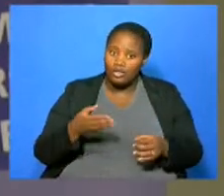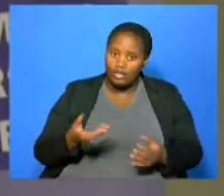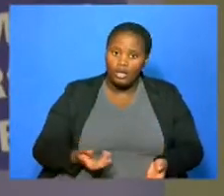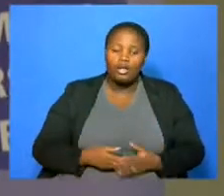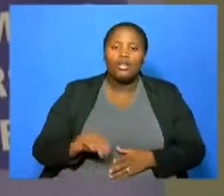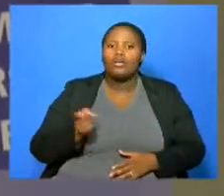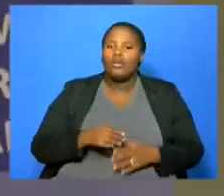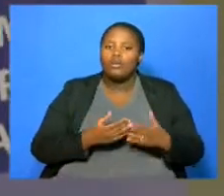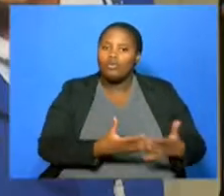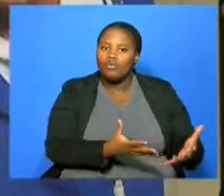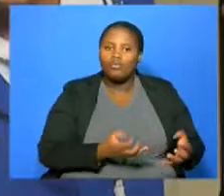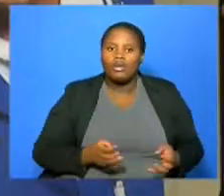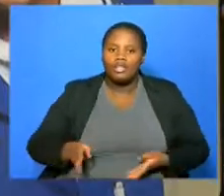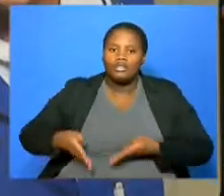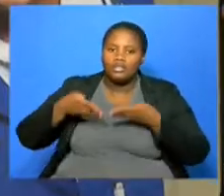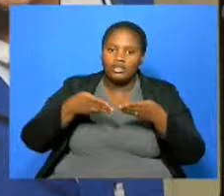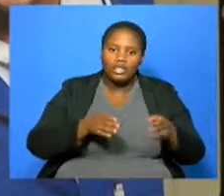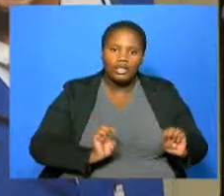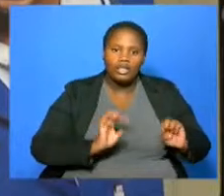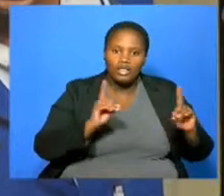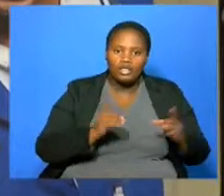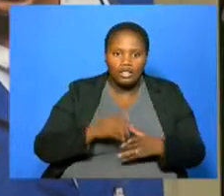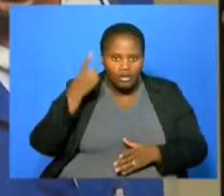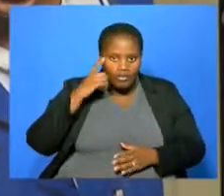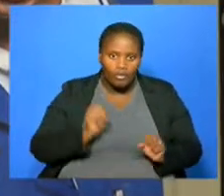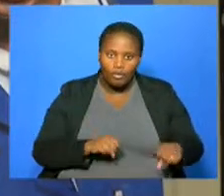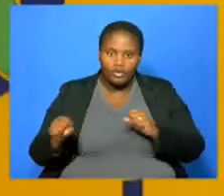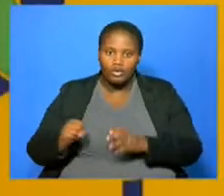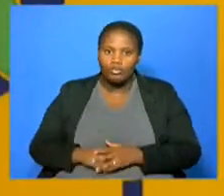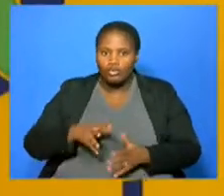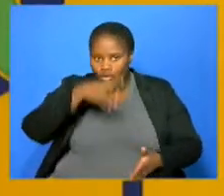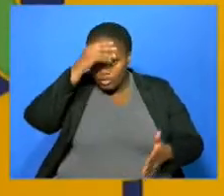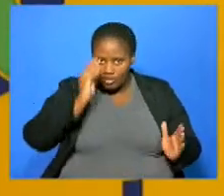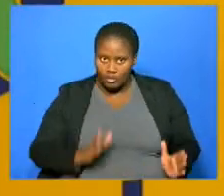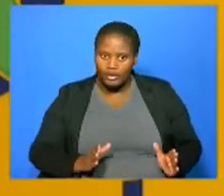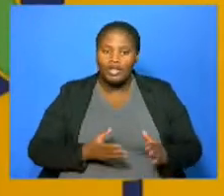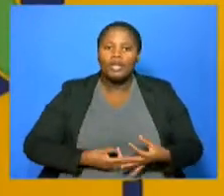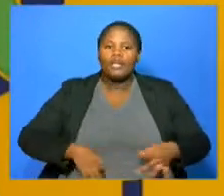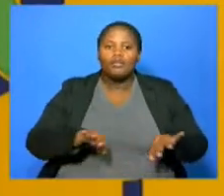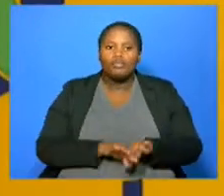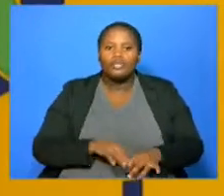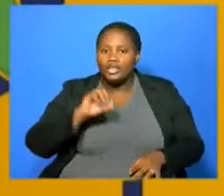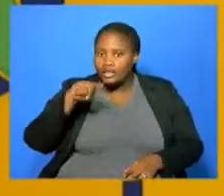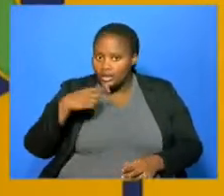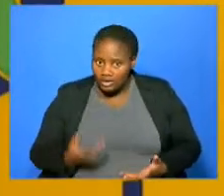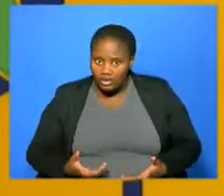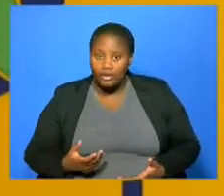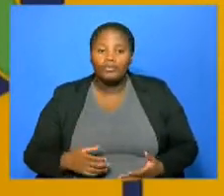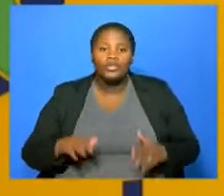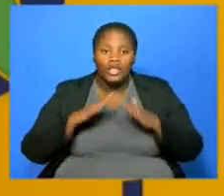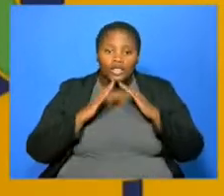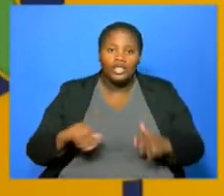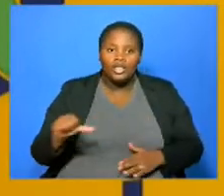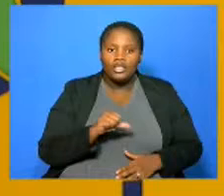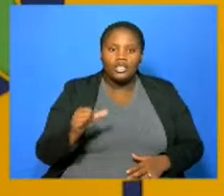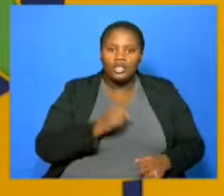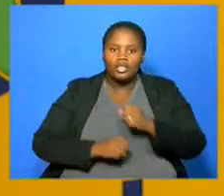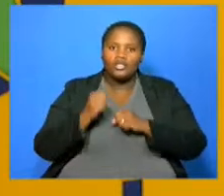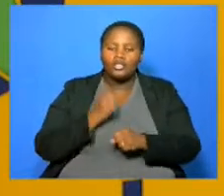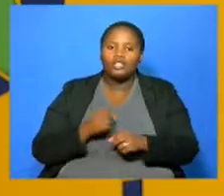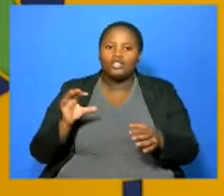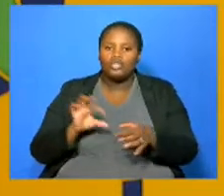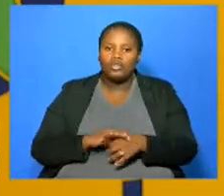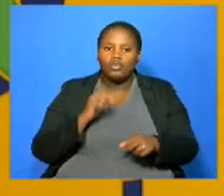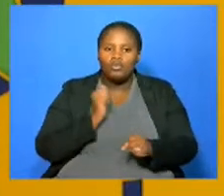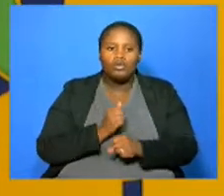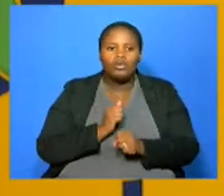to provide access to education to potential students. I must hasten to mention that today marks 10 years of our collaboration,